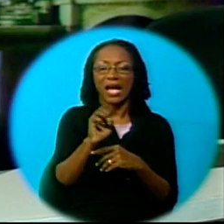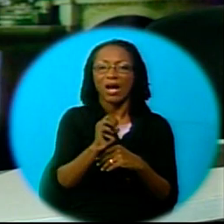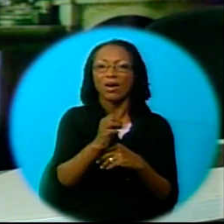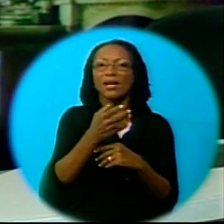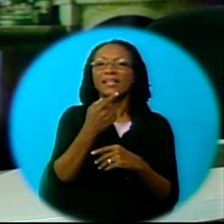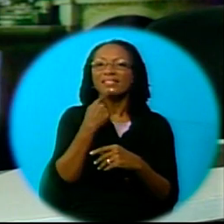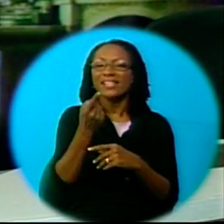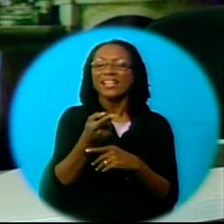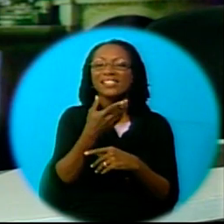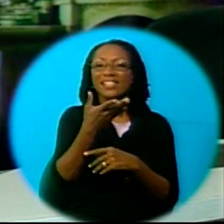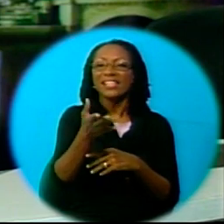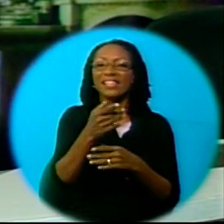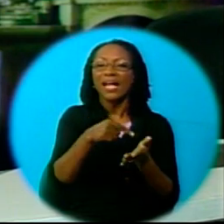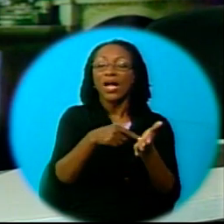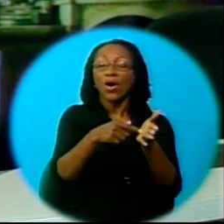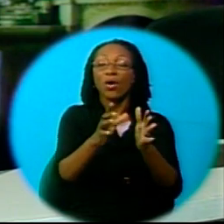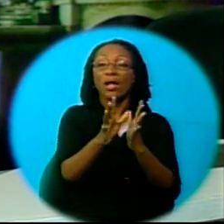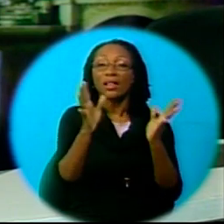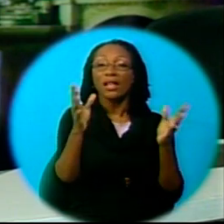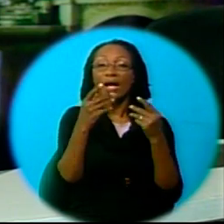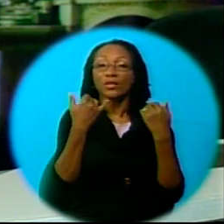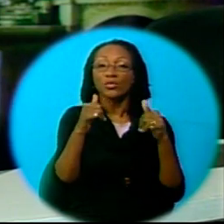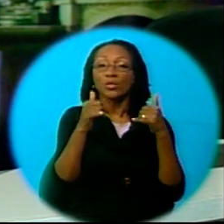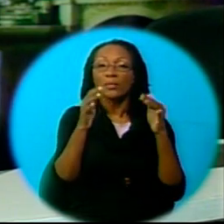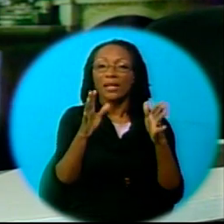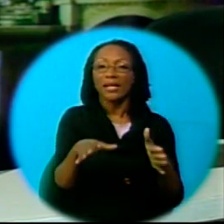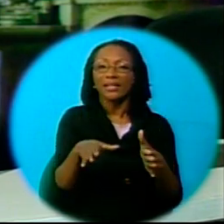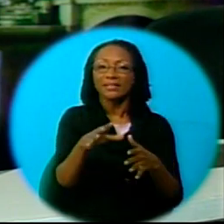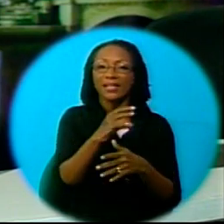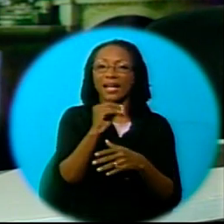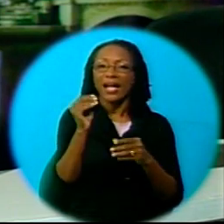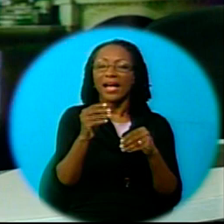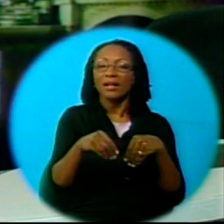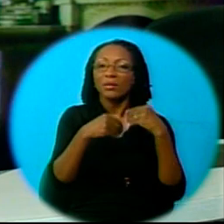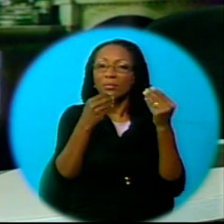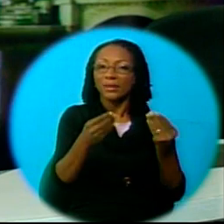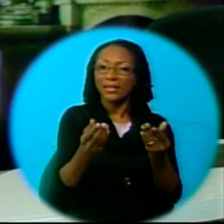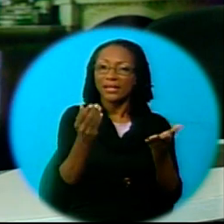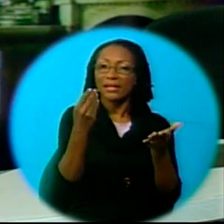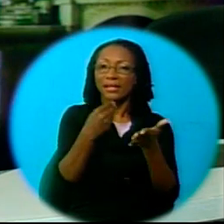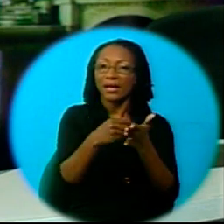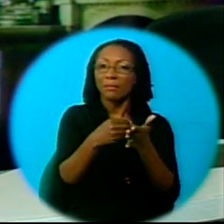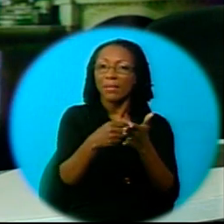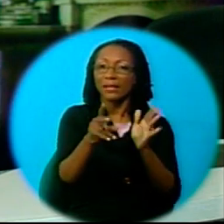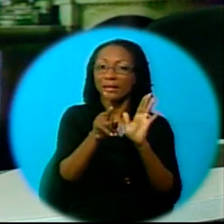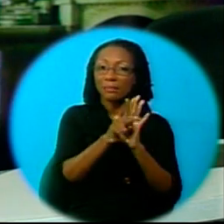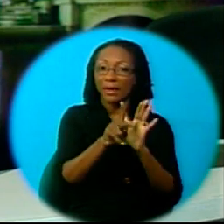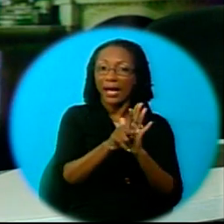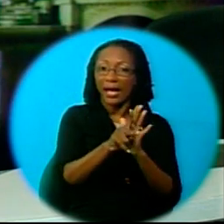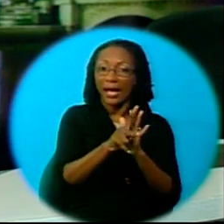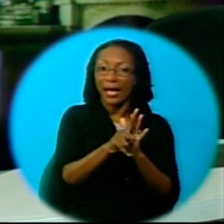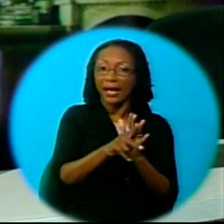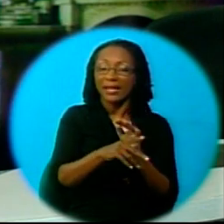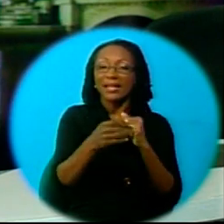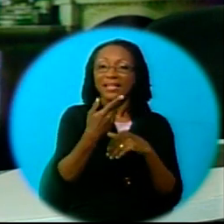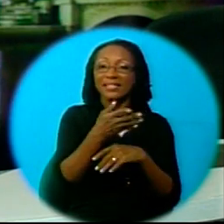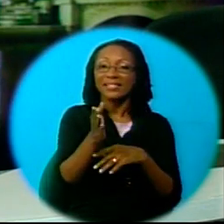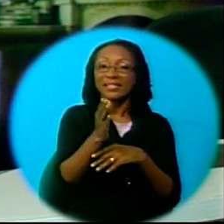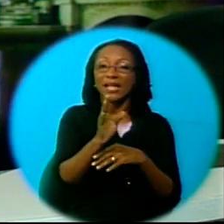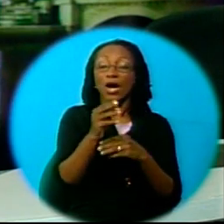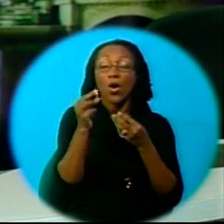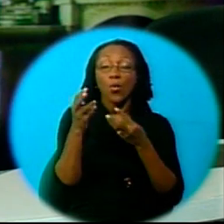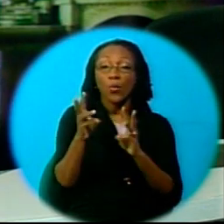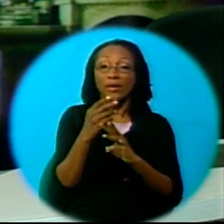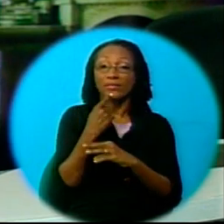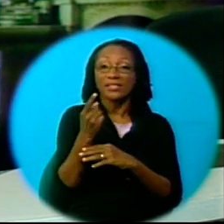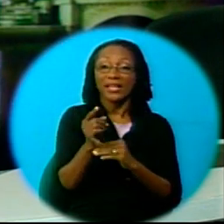support the games. He said by placing the unclaimed jackpot prize back into the prize pool, it is their way of saying a